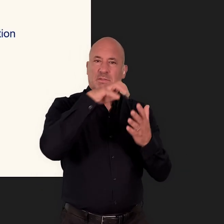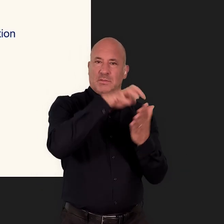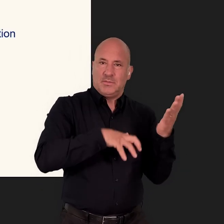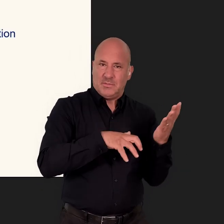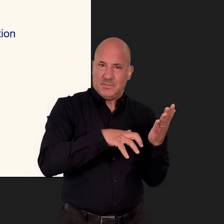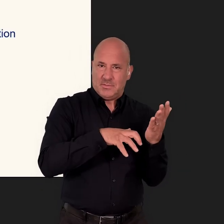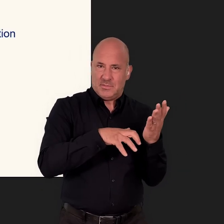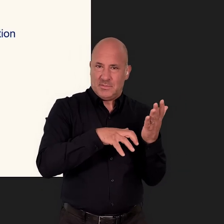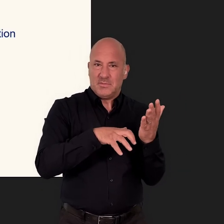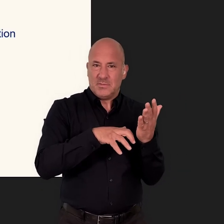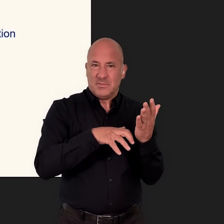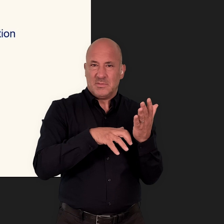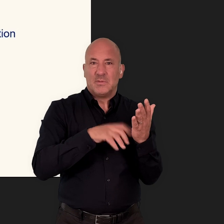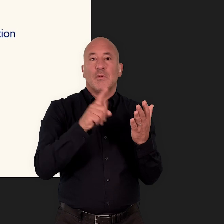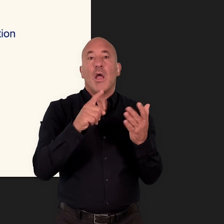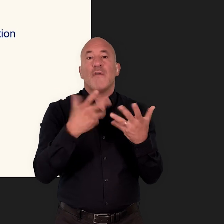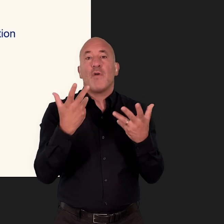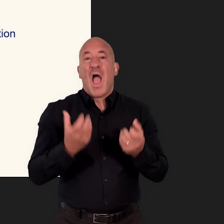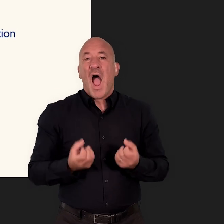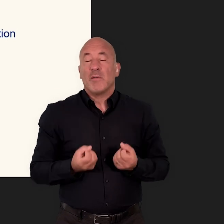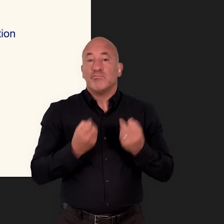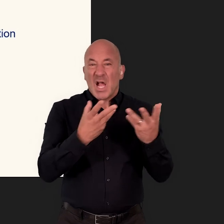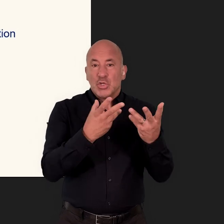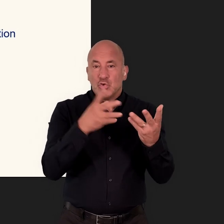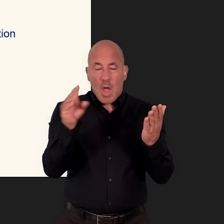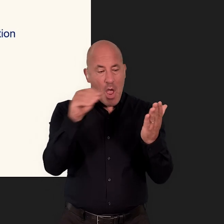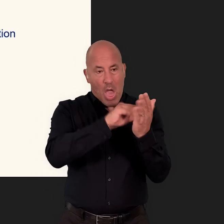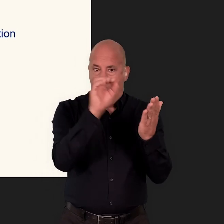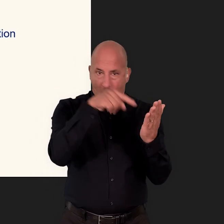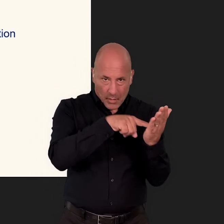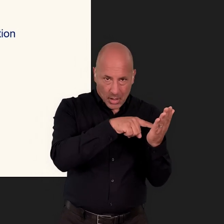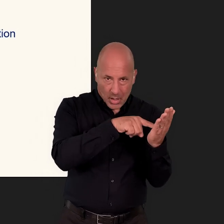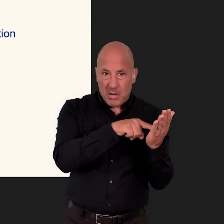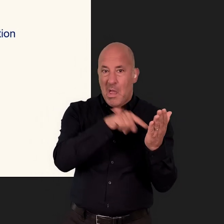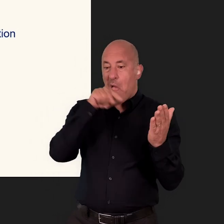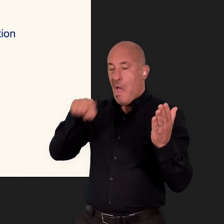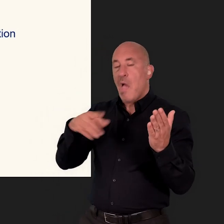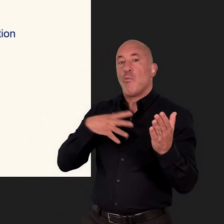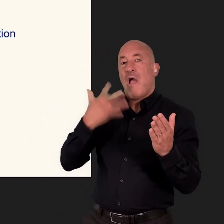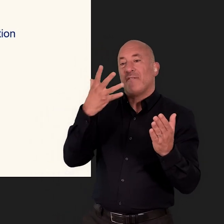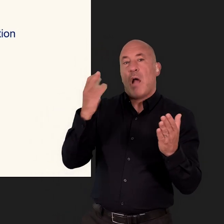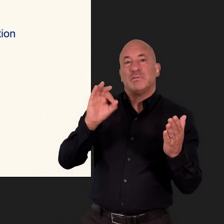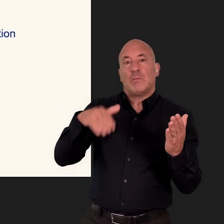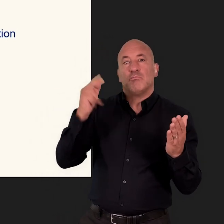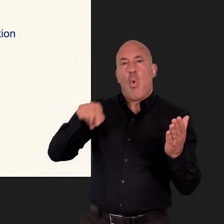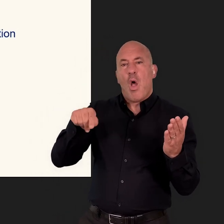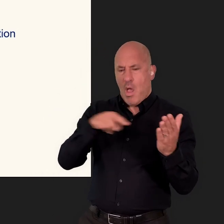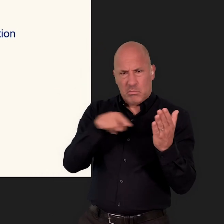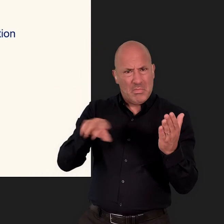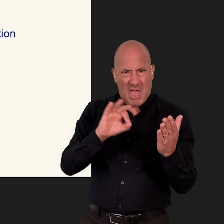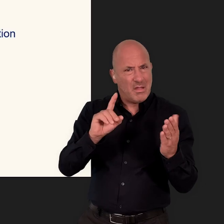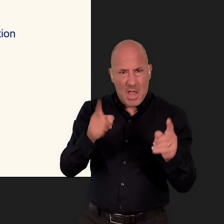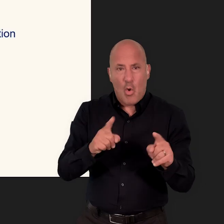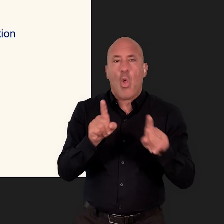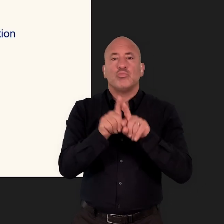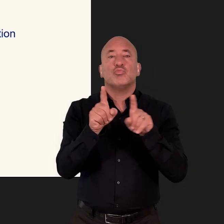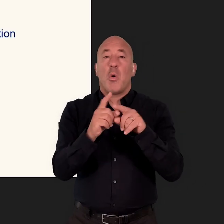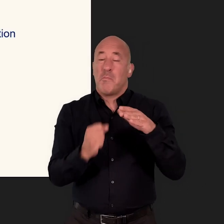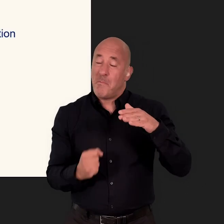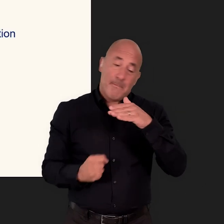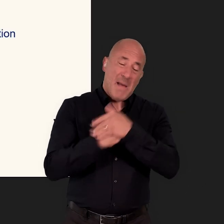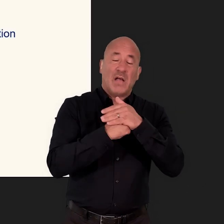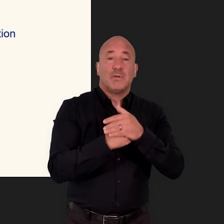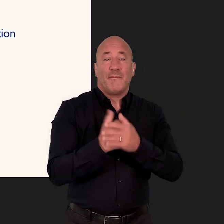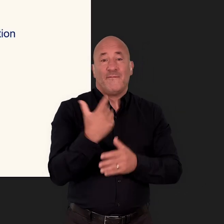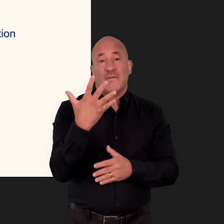your EOI. This cannot be for any items of expenditure that were not included in your EOI, and you cannot